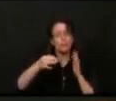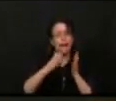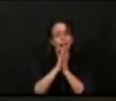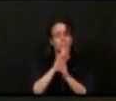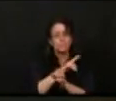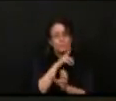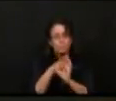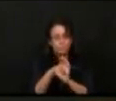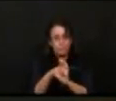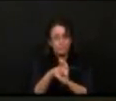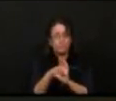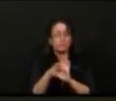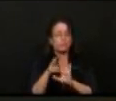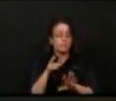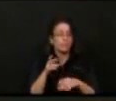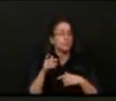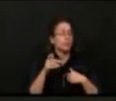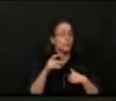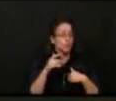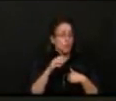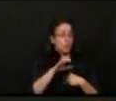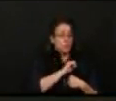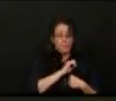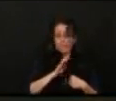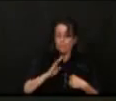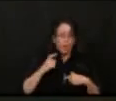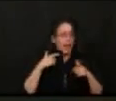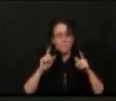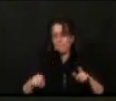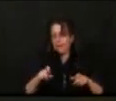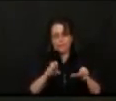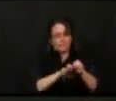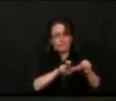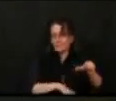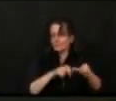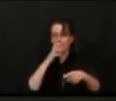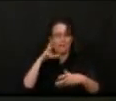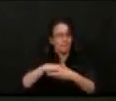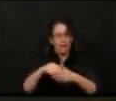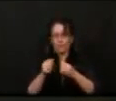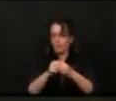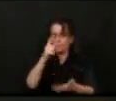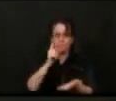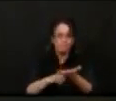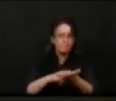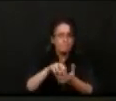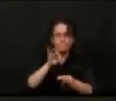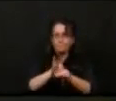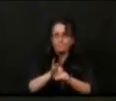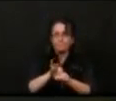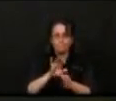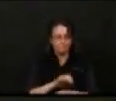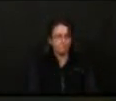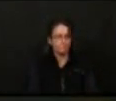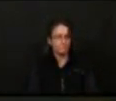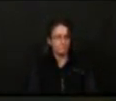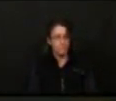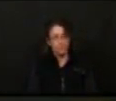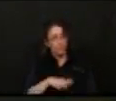that if I participate in, on the select board level, I do not participate on the state level, so there will be no conflict.